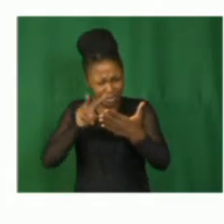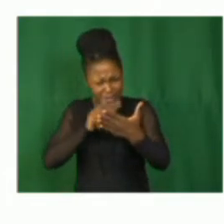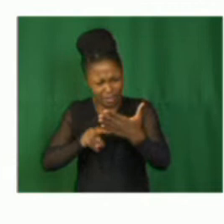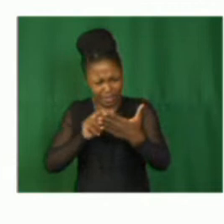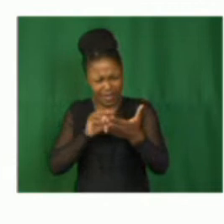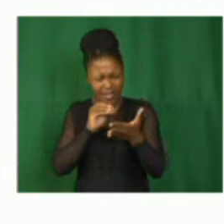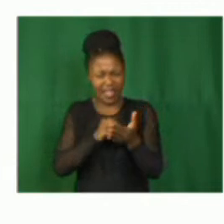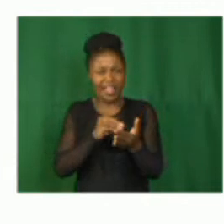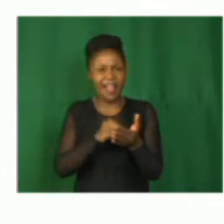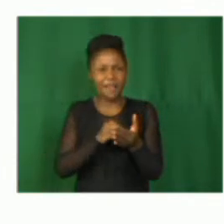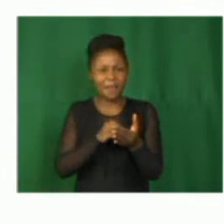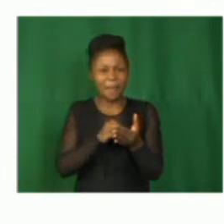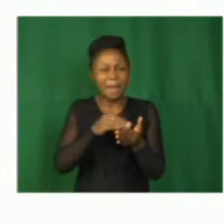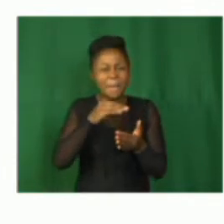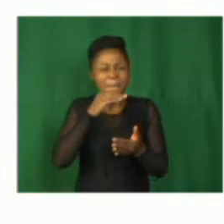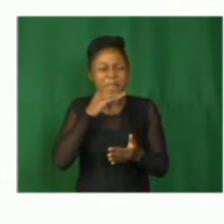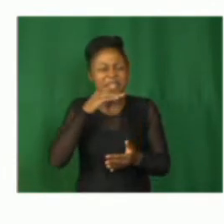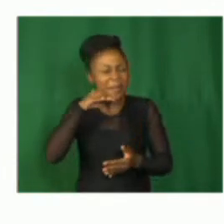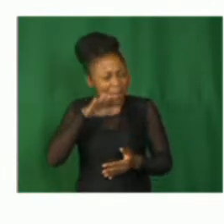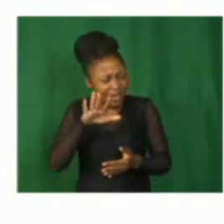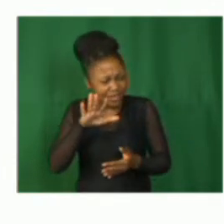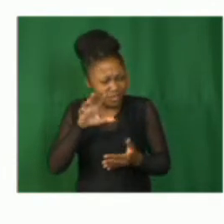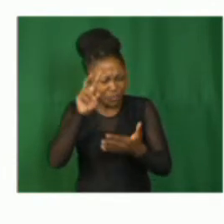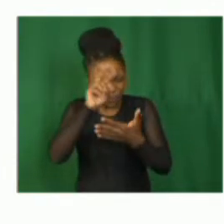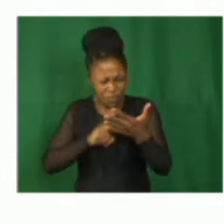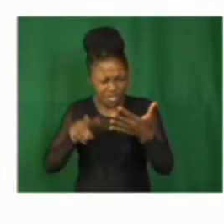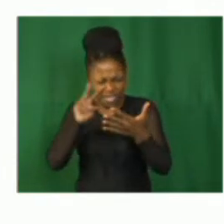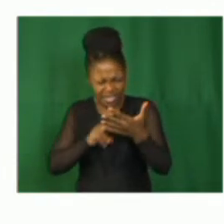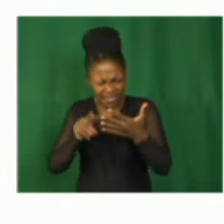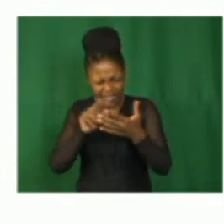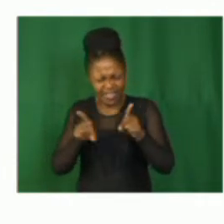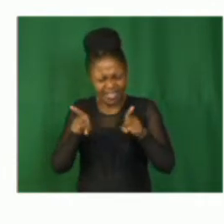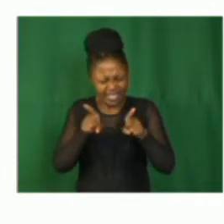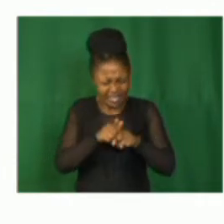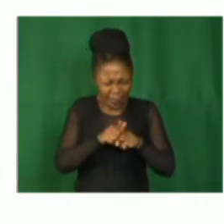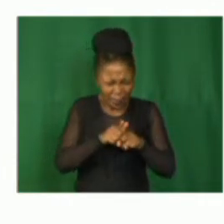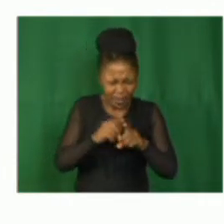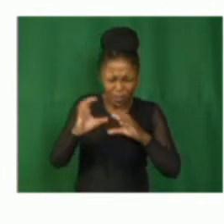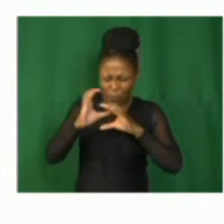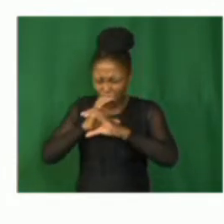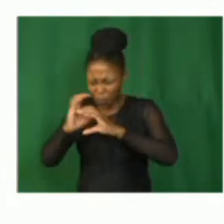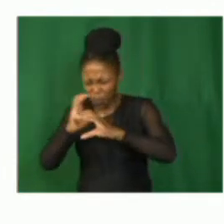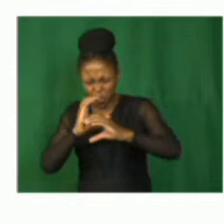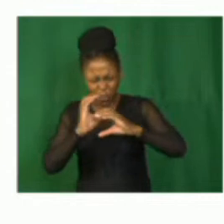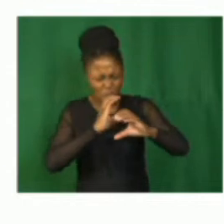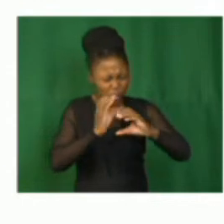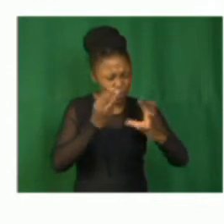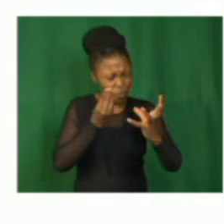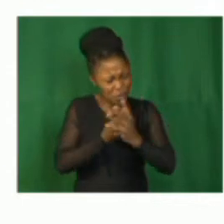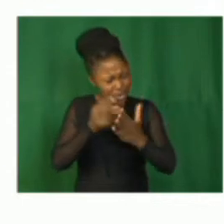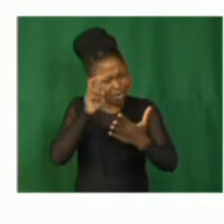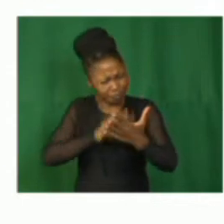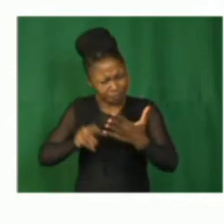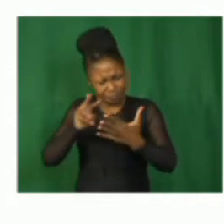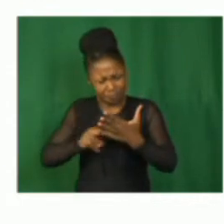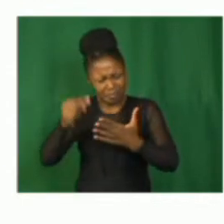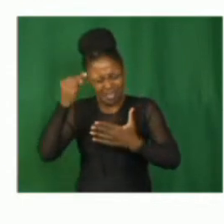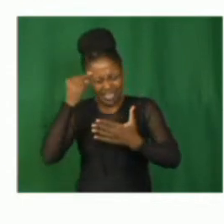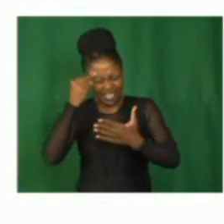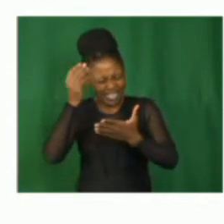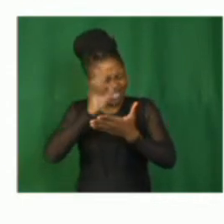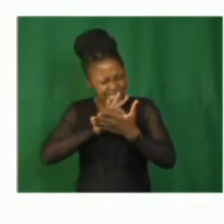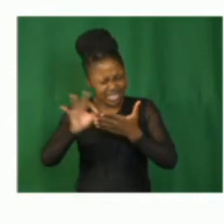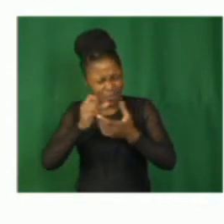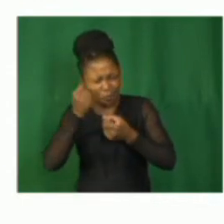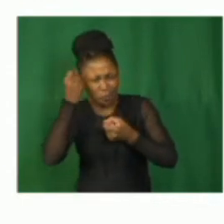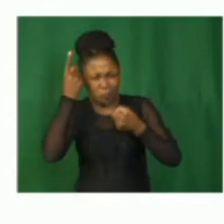and interact with a text to have a full meaning of the passage.